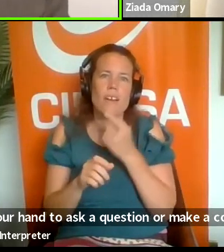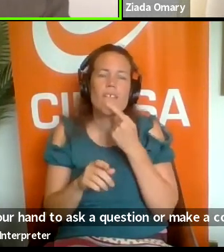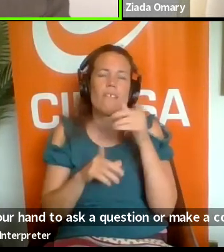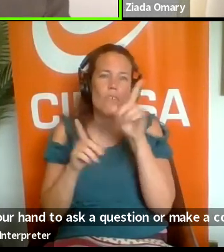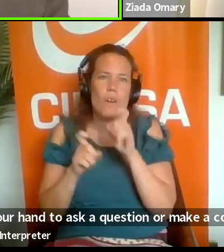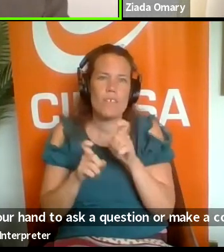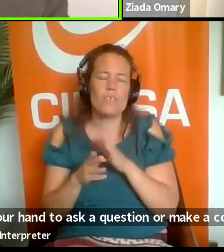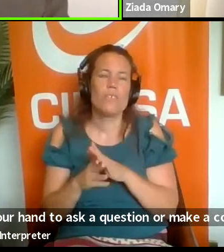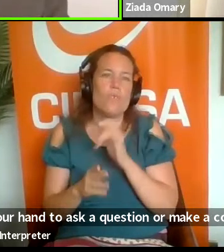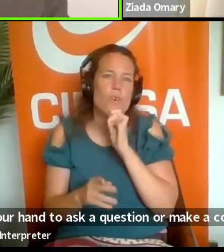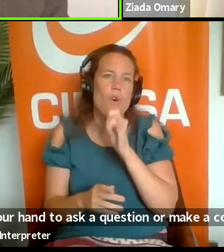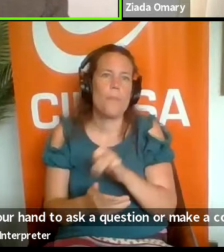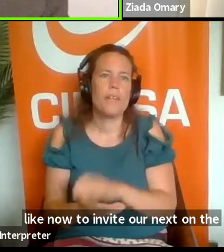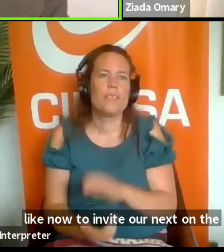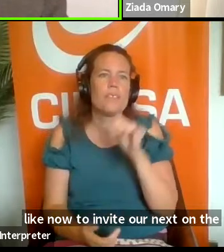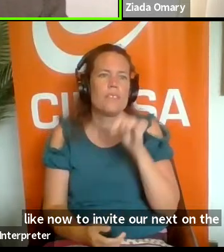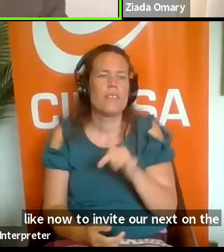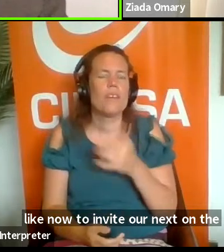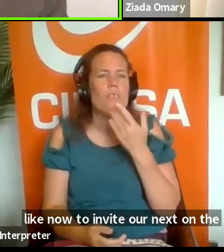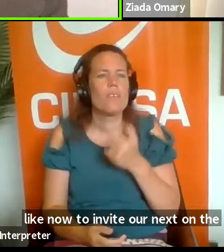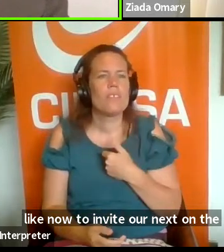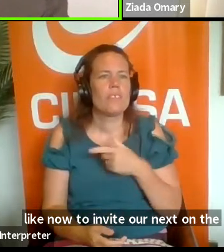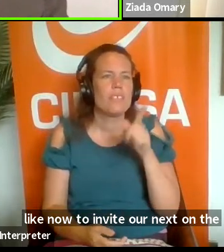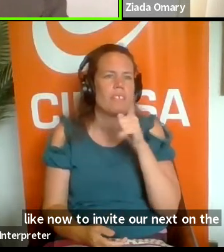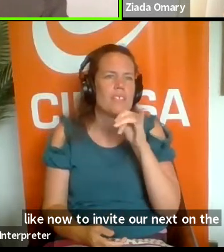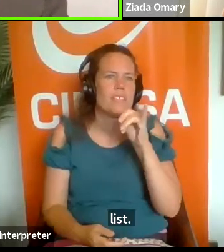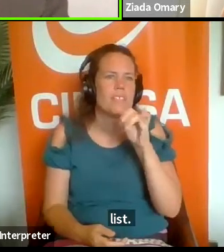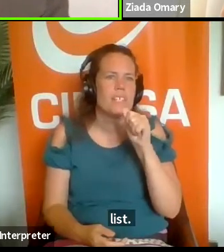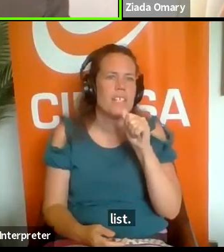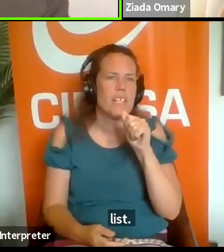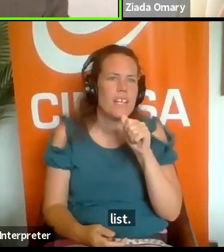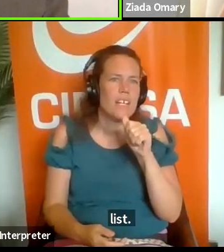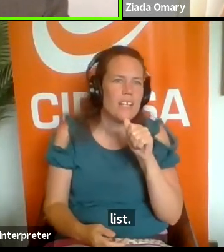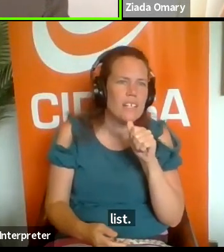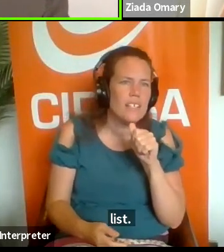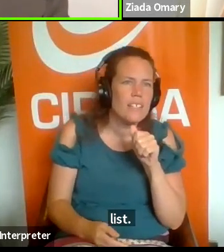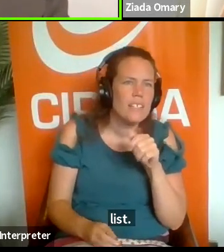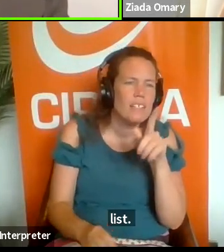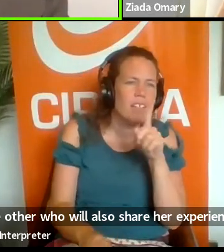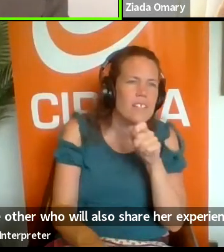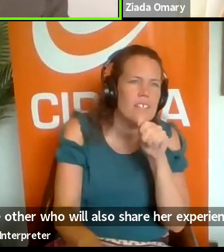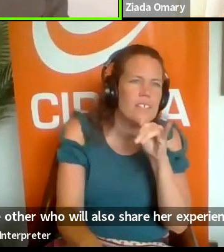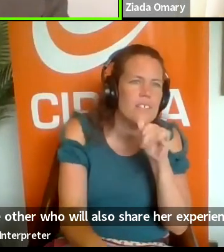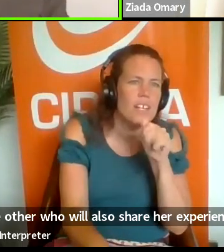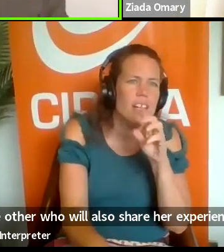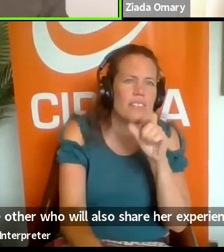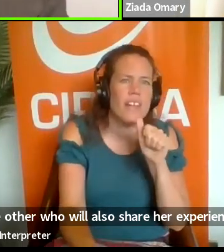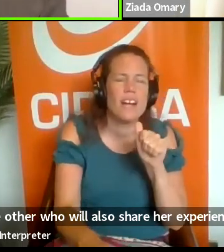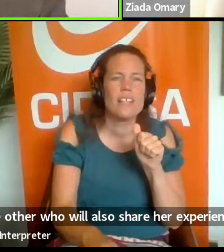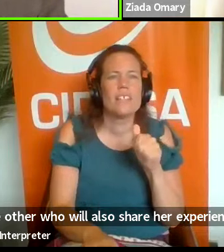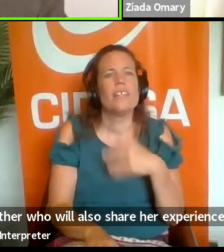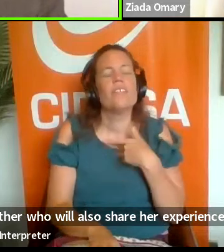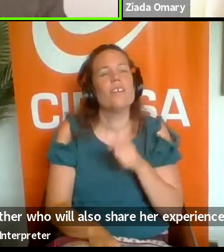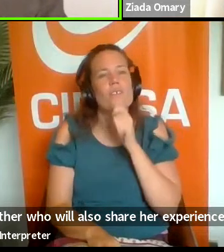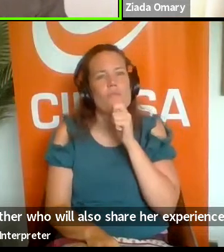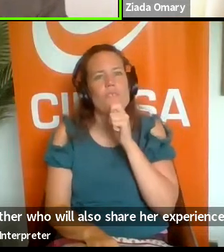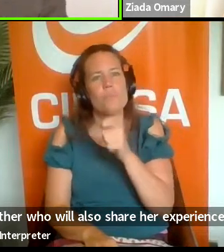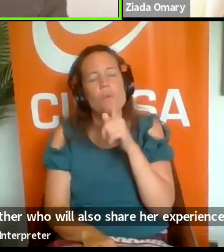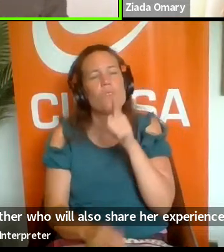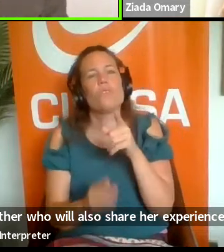panelist, Ziada, who will also share her experience and, react to the findings that have been